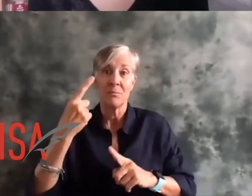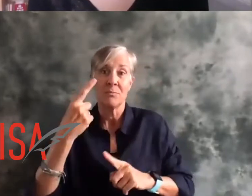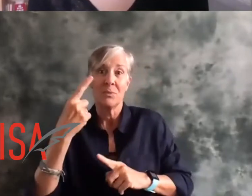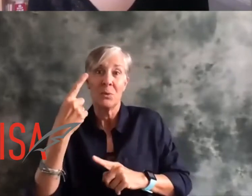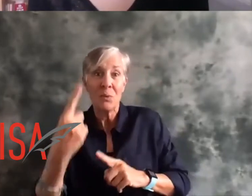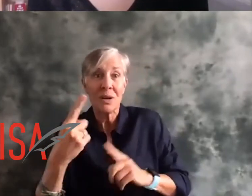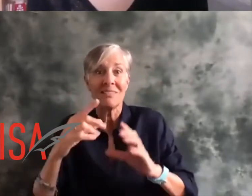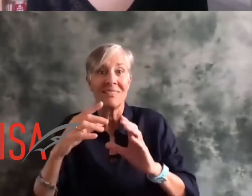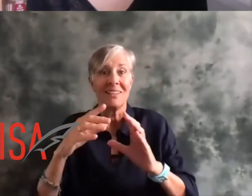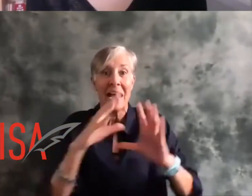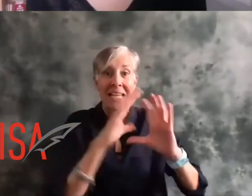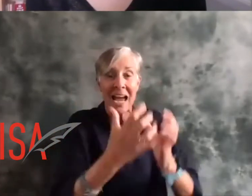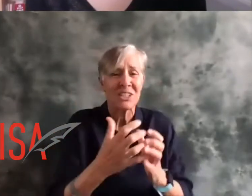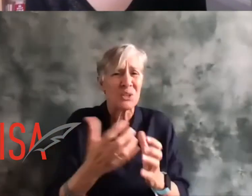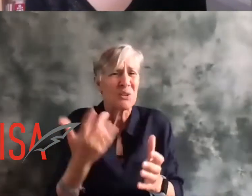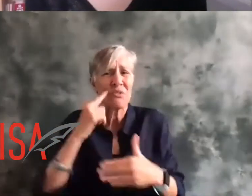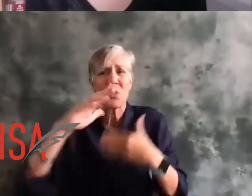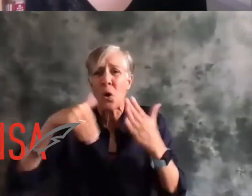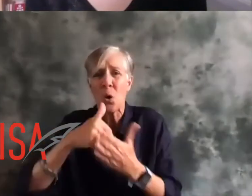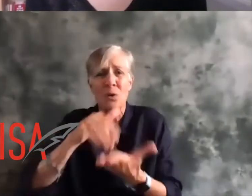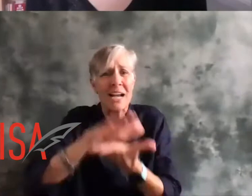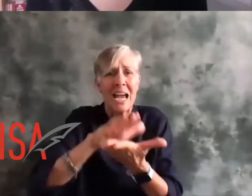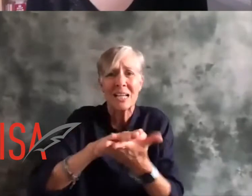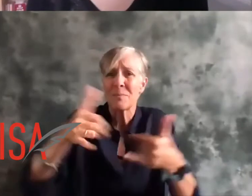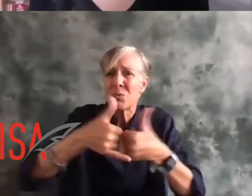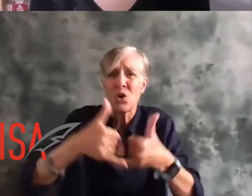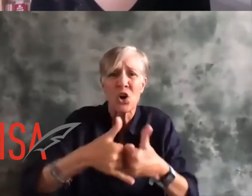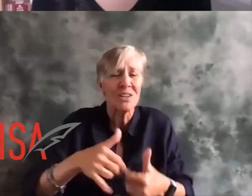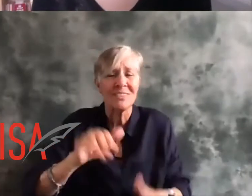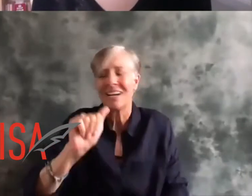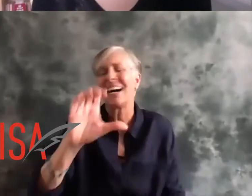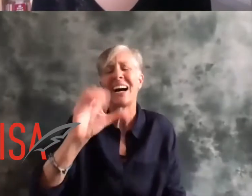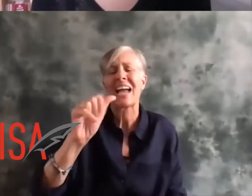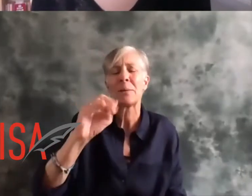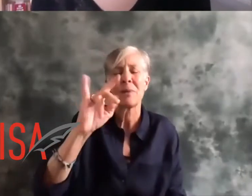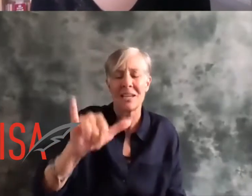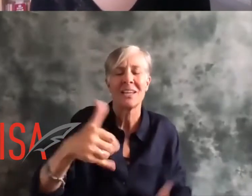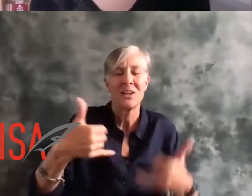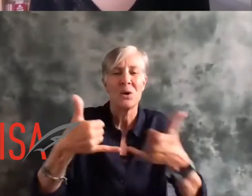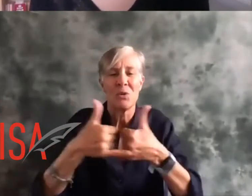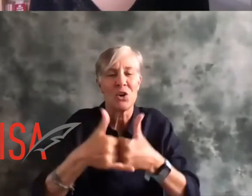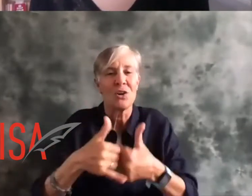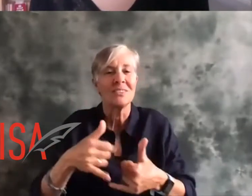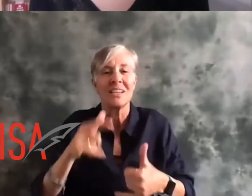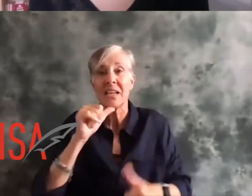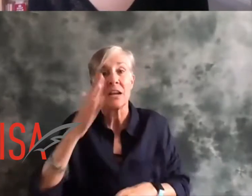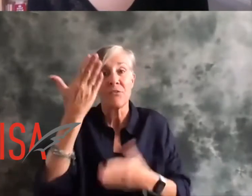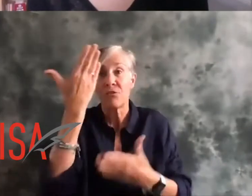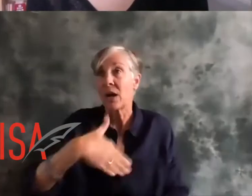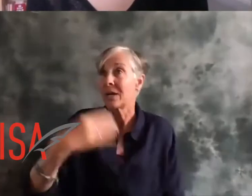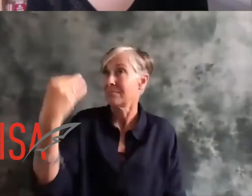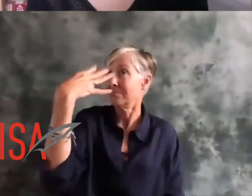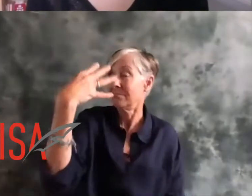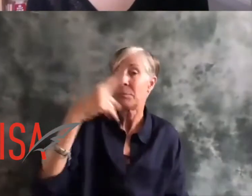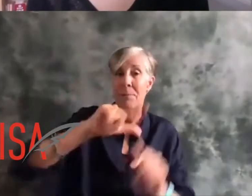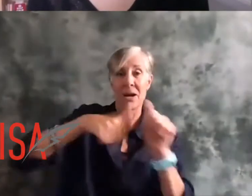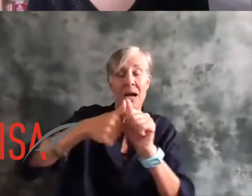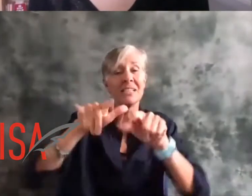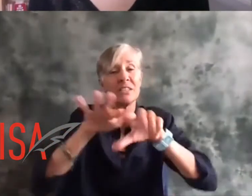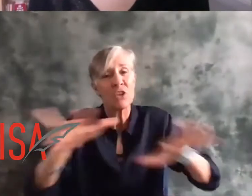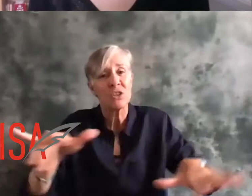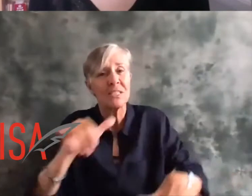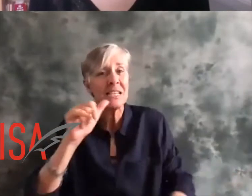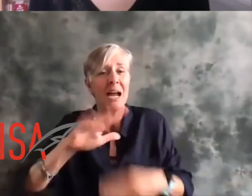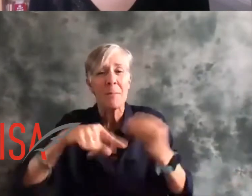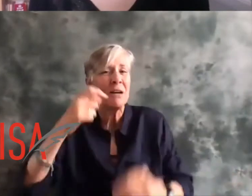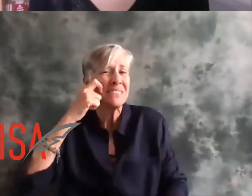entire Academy Awards. And again, it's not just who's in front of the camera, it's also diversity, not skin